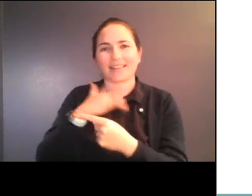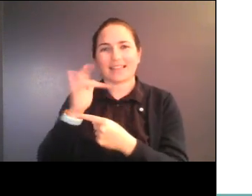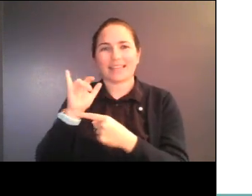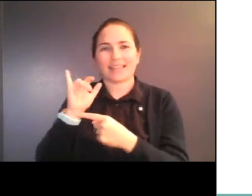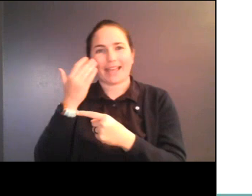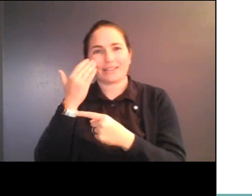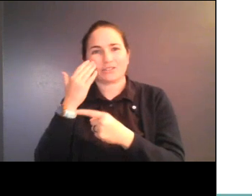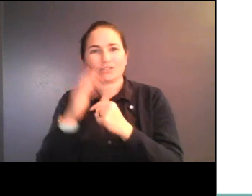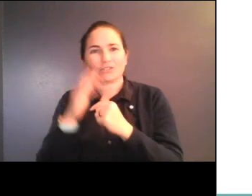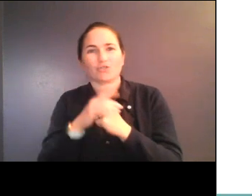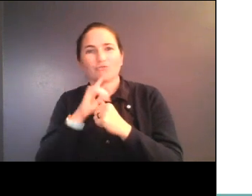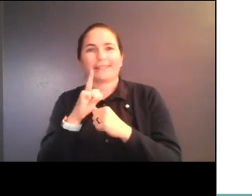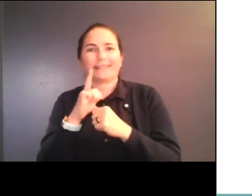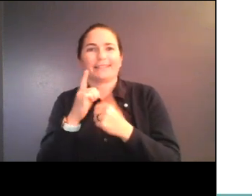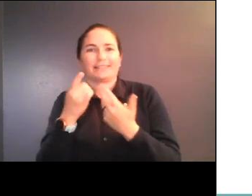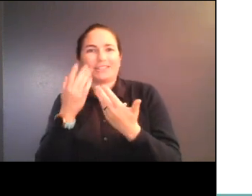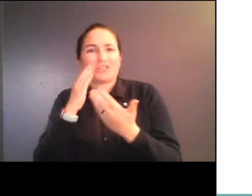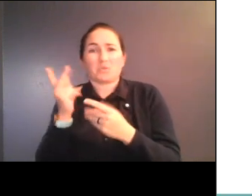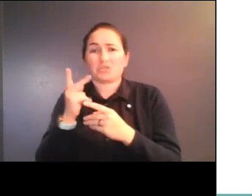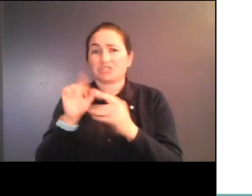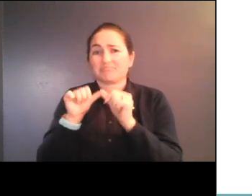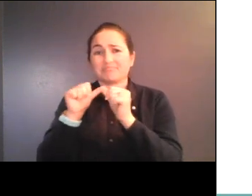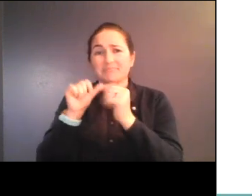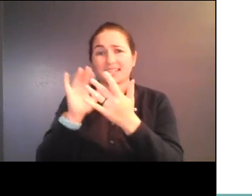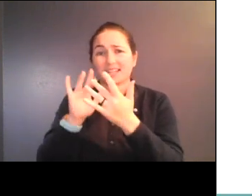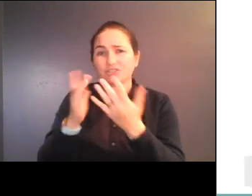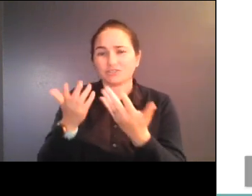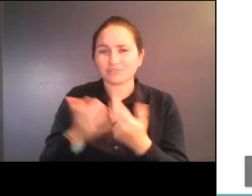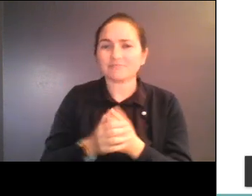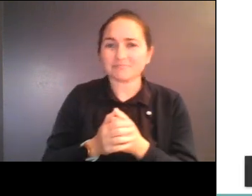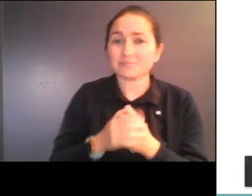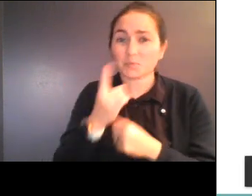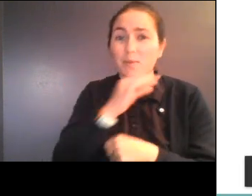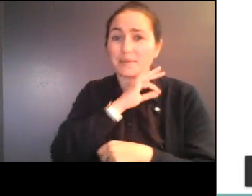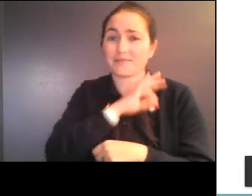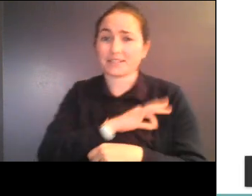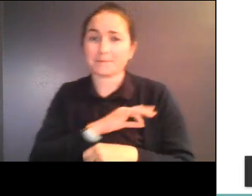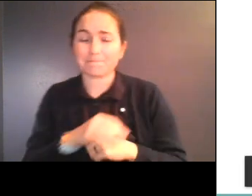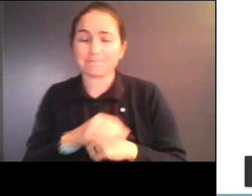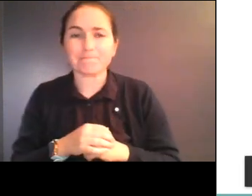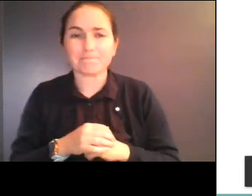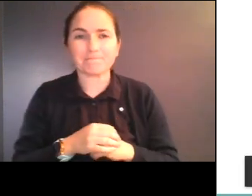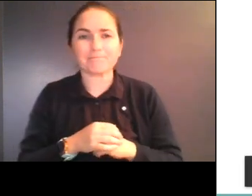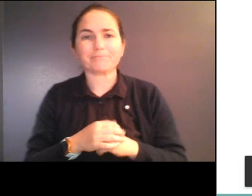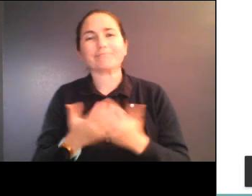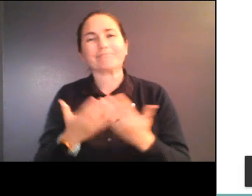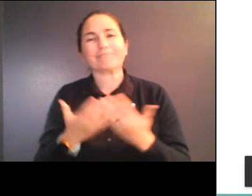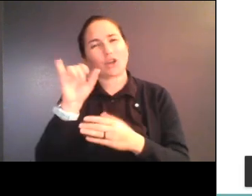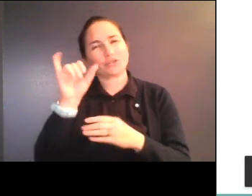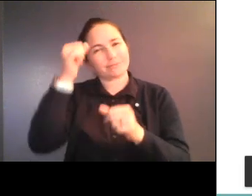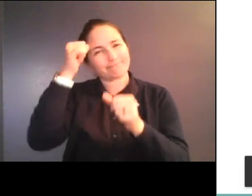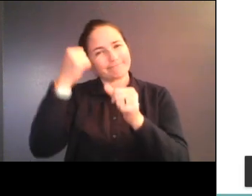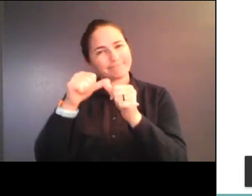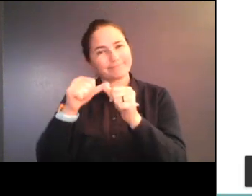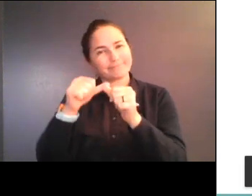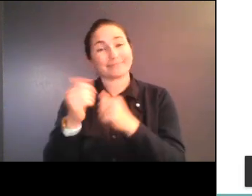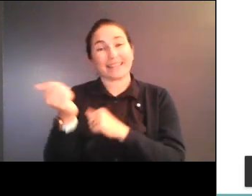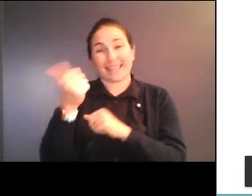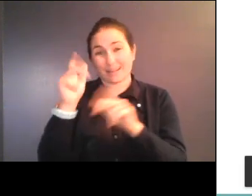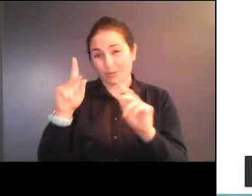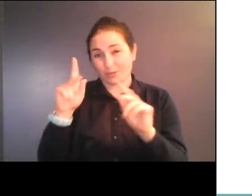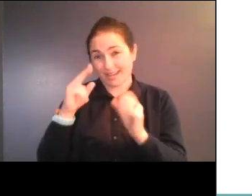by asking me for something. We were just staying in touch. So that can be a benefit. And you know, you do want to remember that anyone can read your